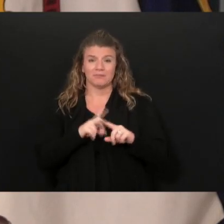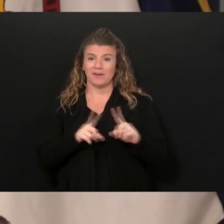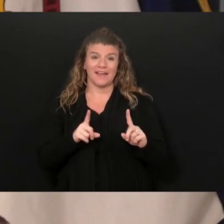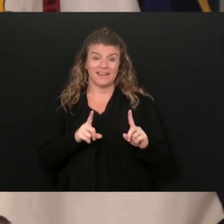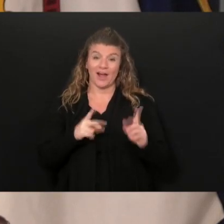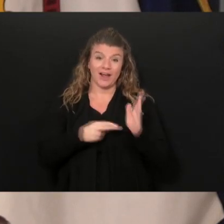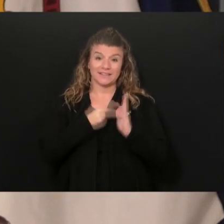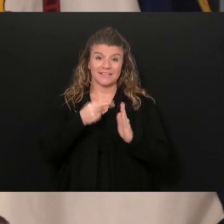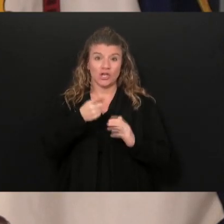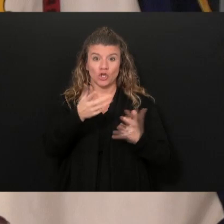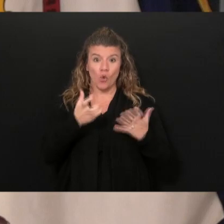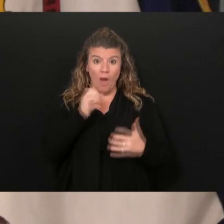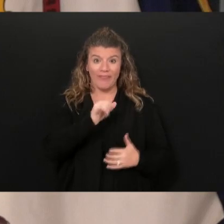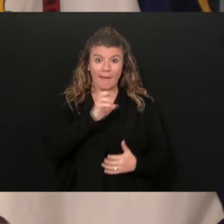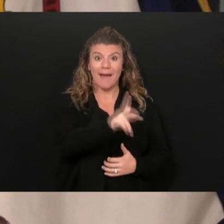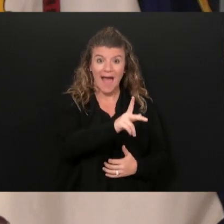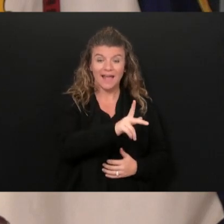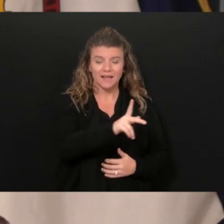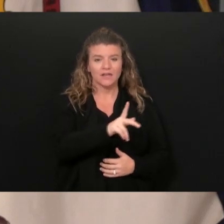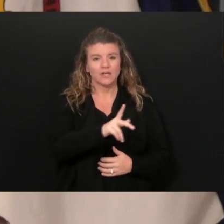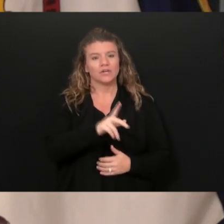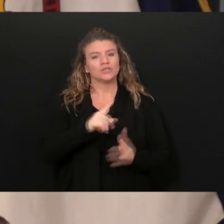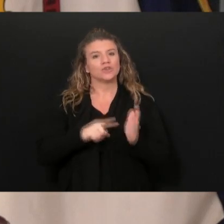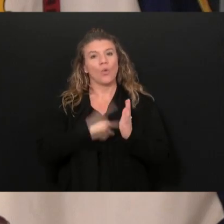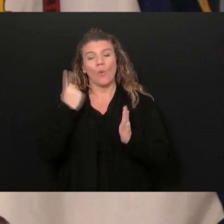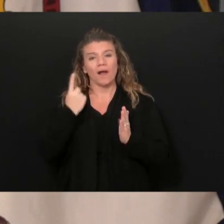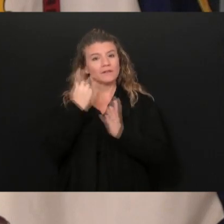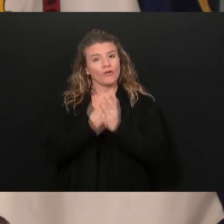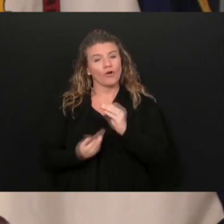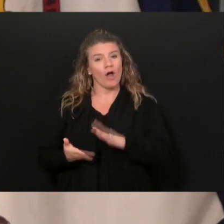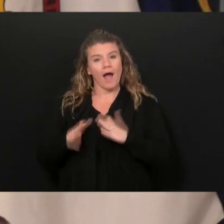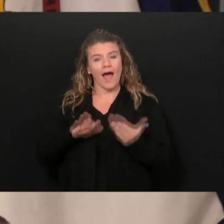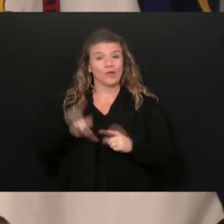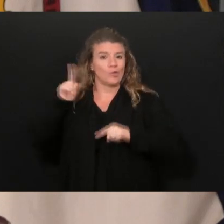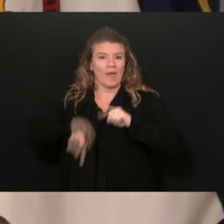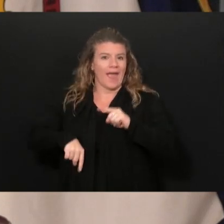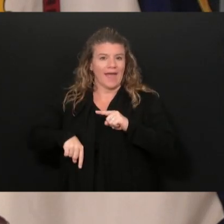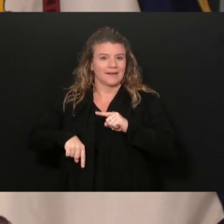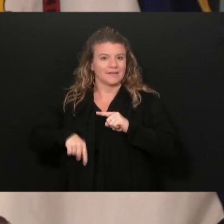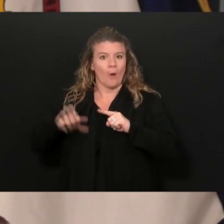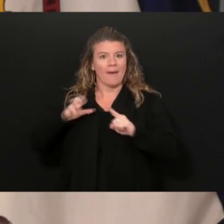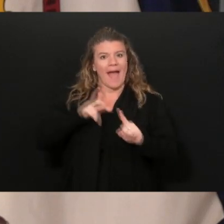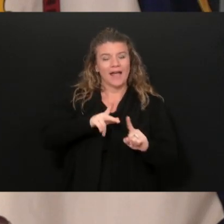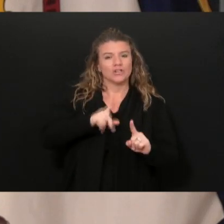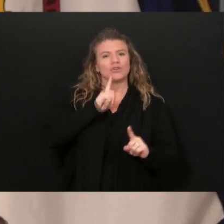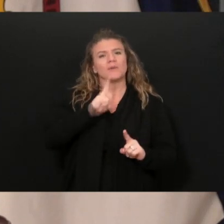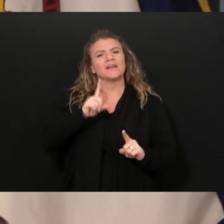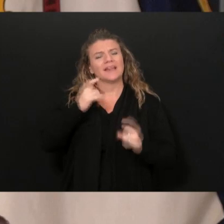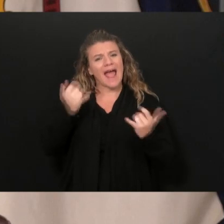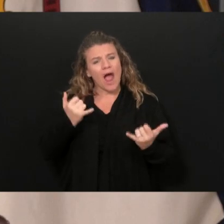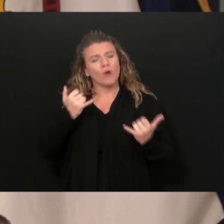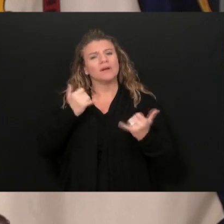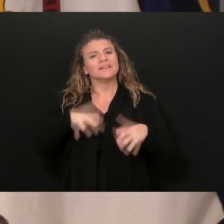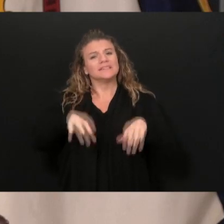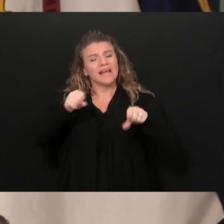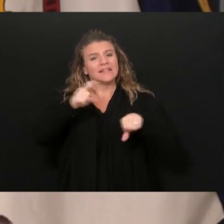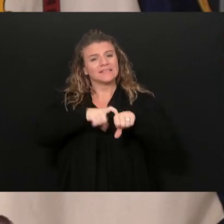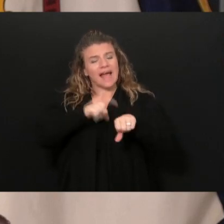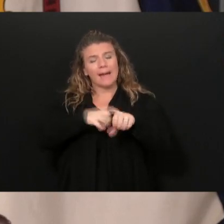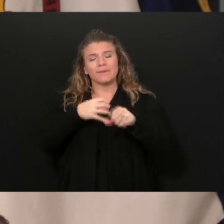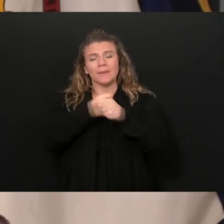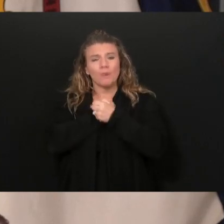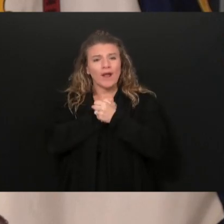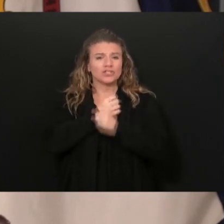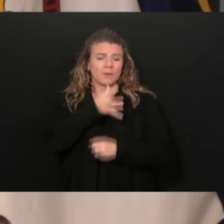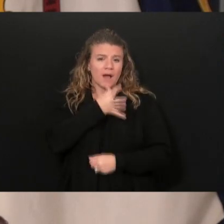moment back. And so once they're gone, you can't have that moment back. So please take time to embrace your